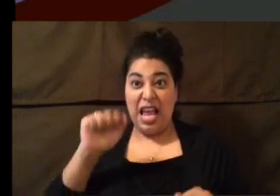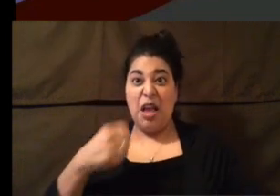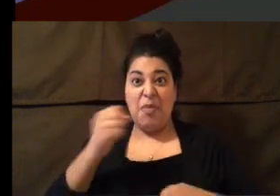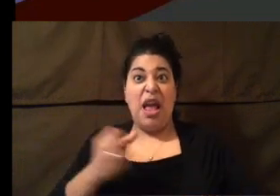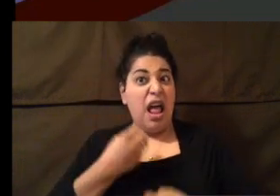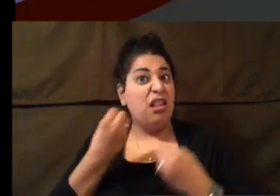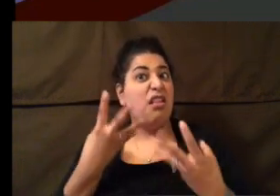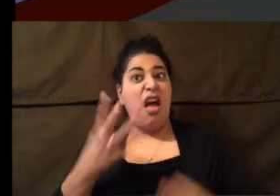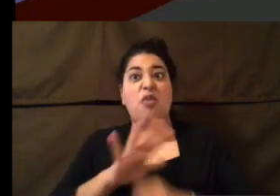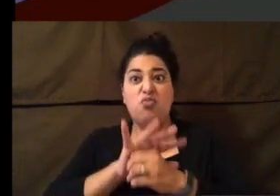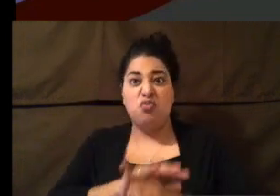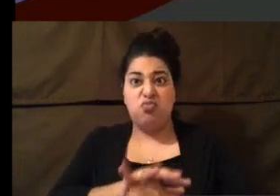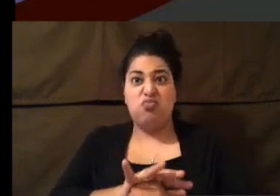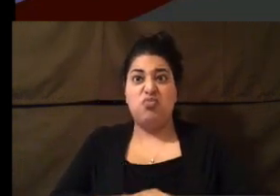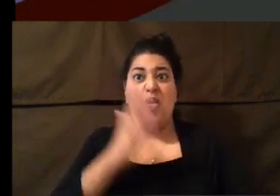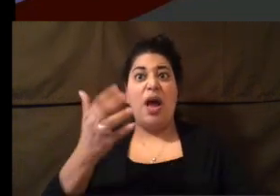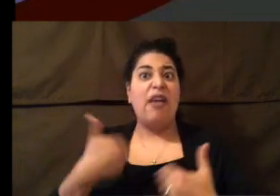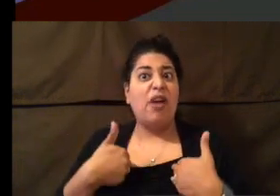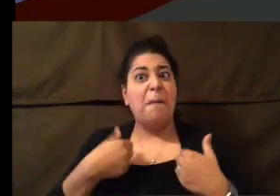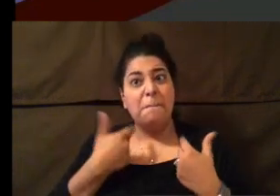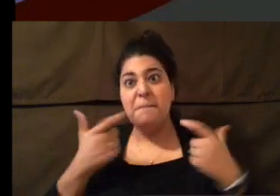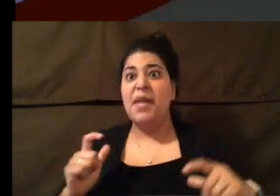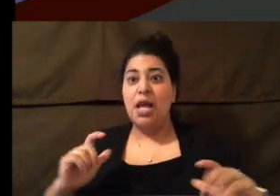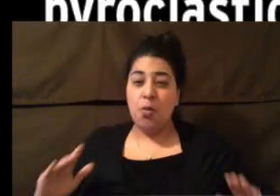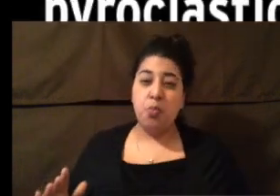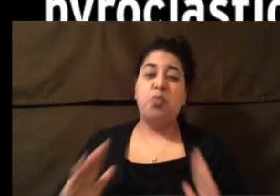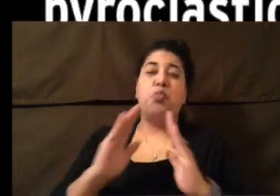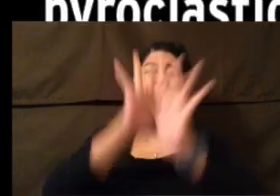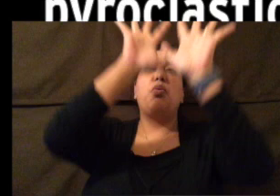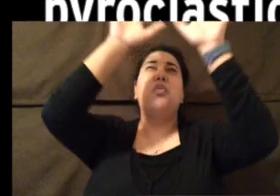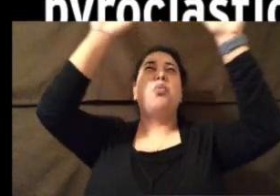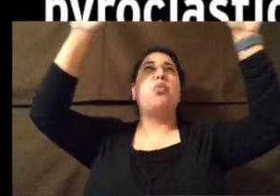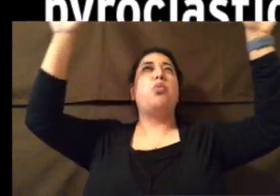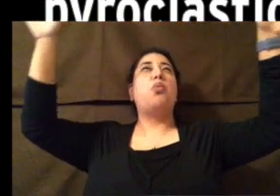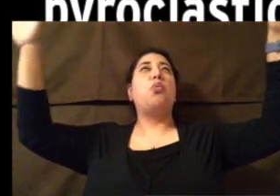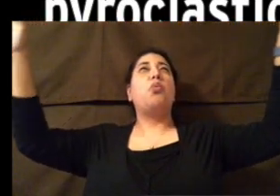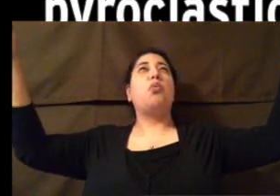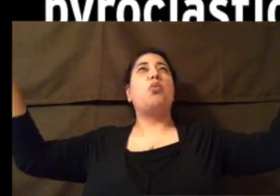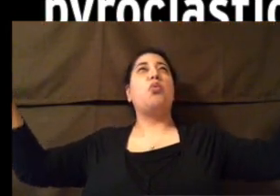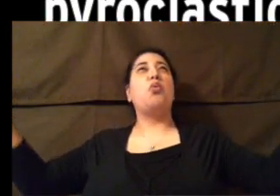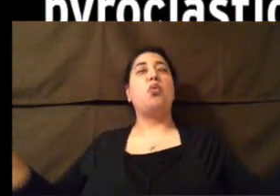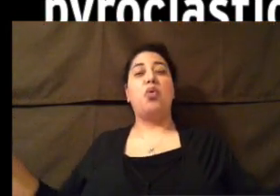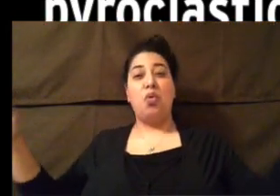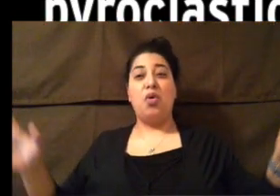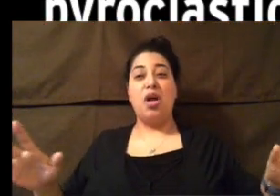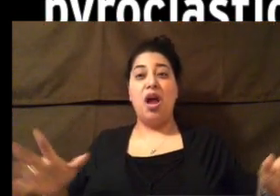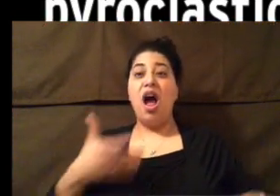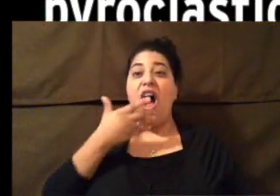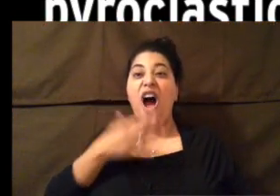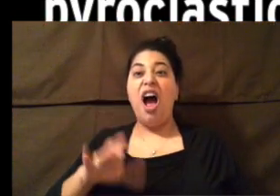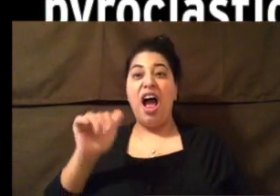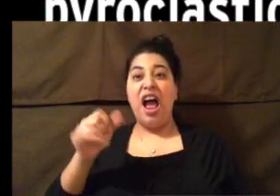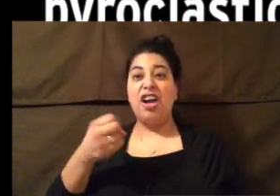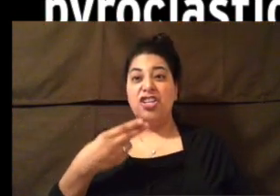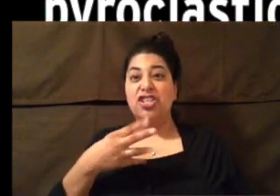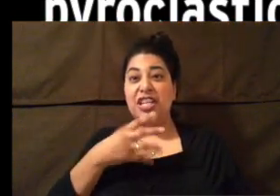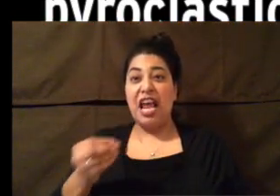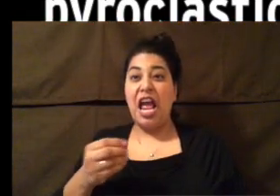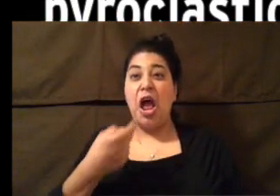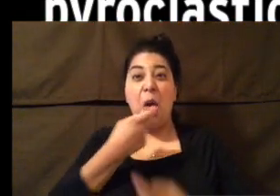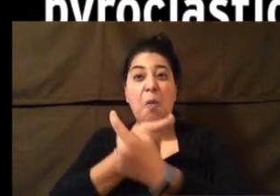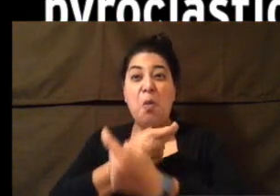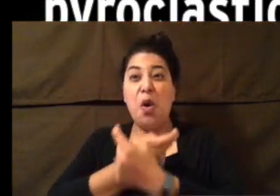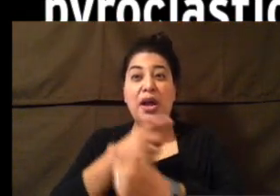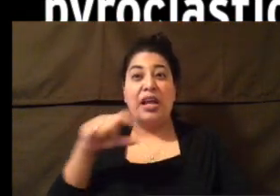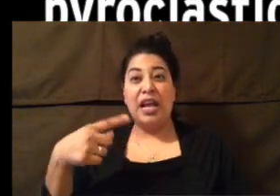of pressure. The result is an explosive eruption that can send out pyroclastic flows, super-fast avalanches of hot ash